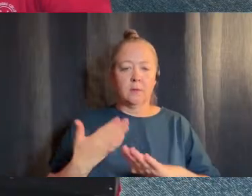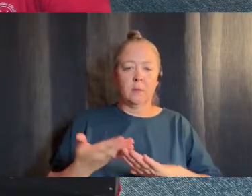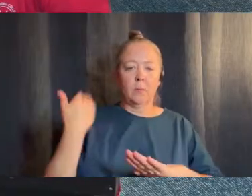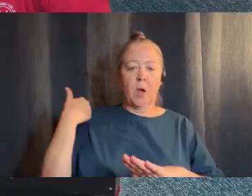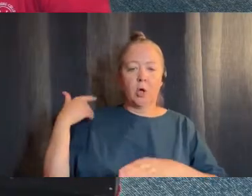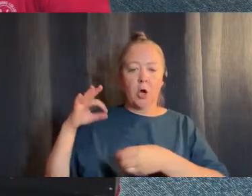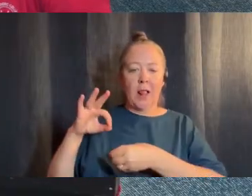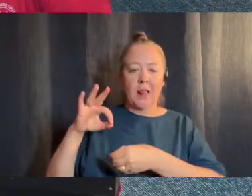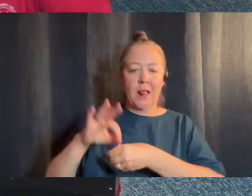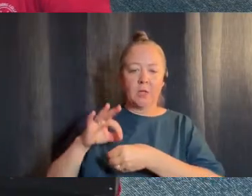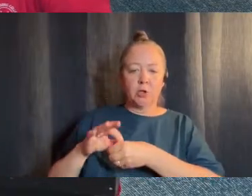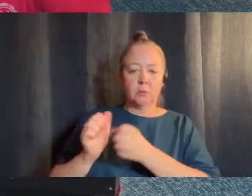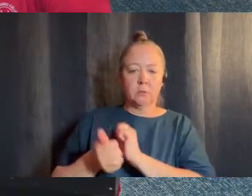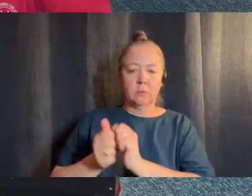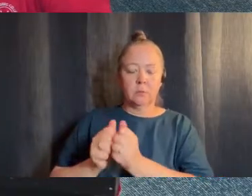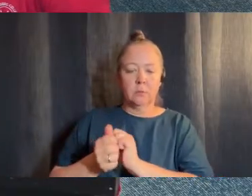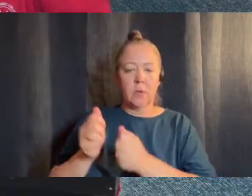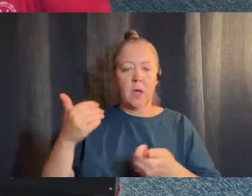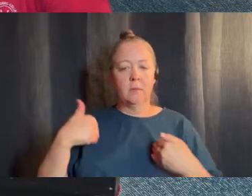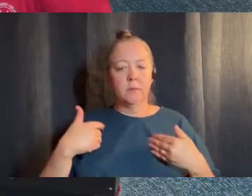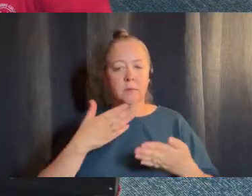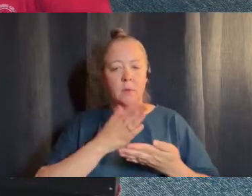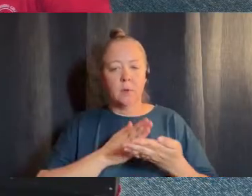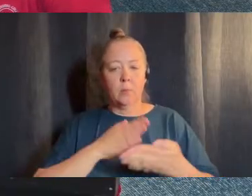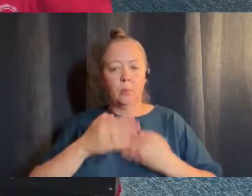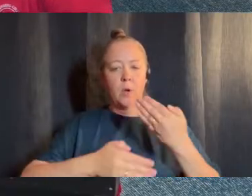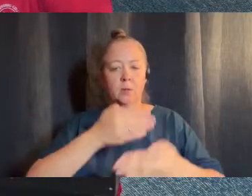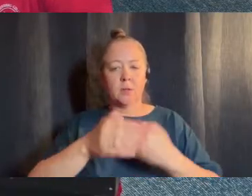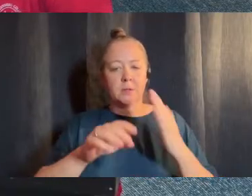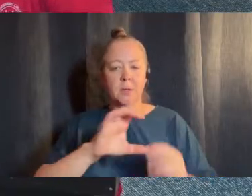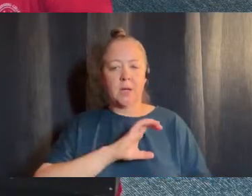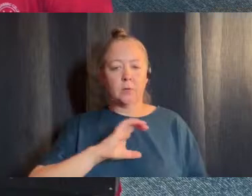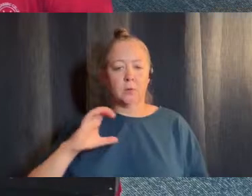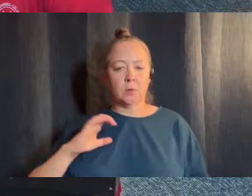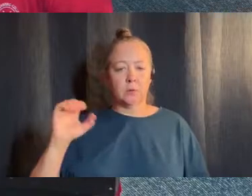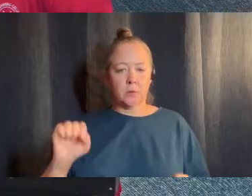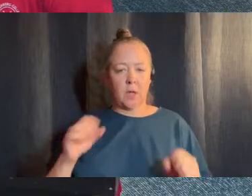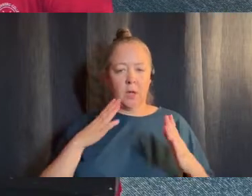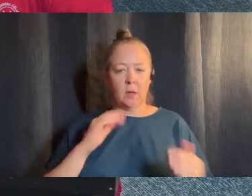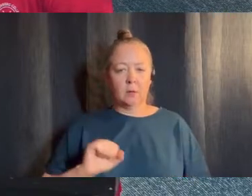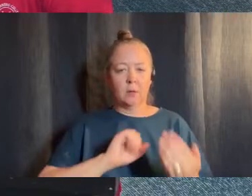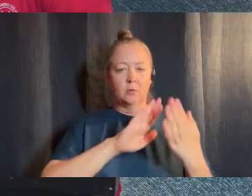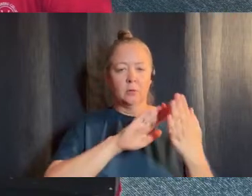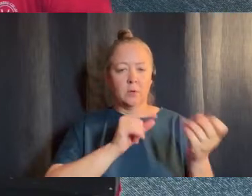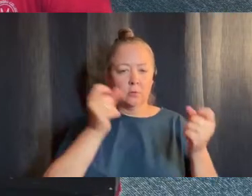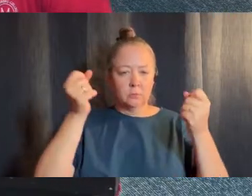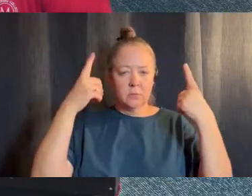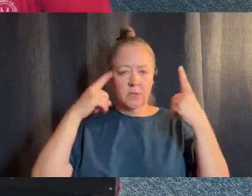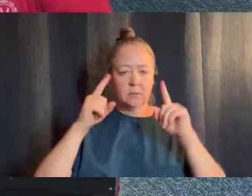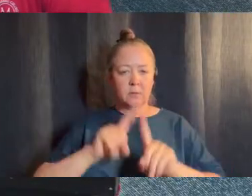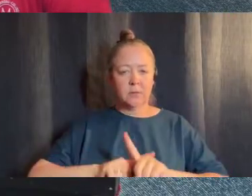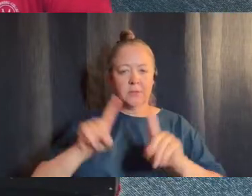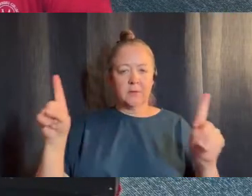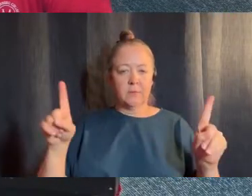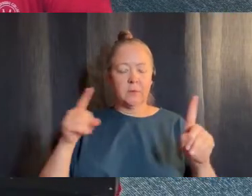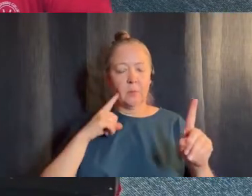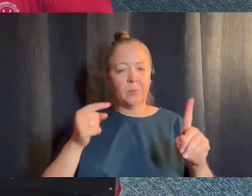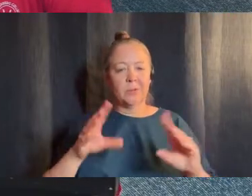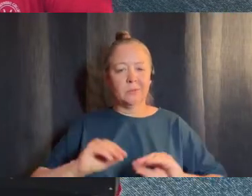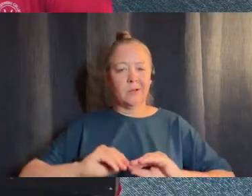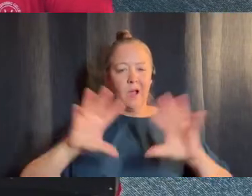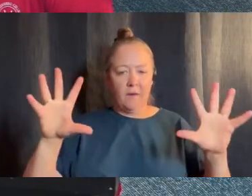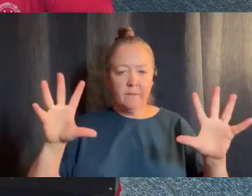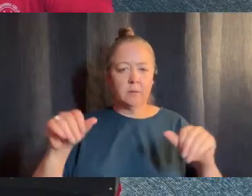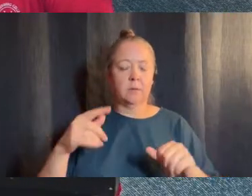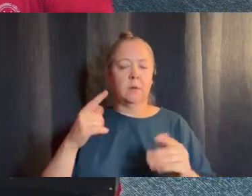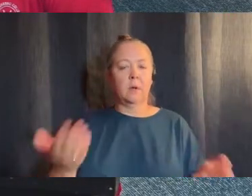council can address the differences that are glaringly obvious. I again ask that